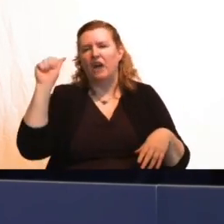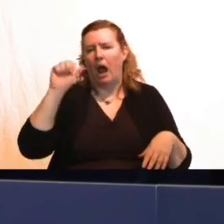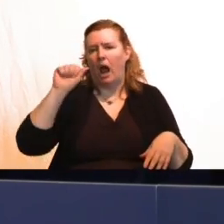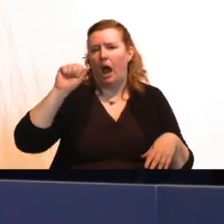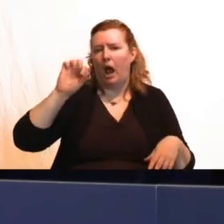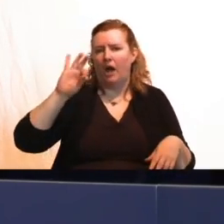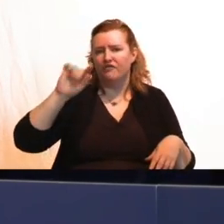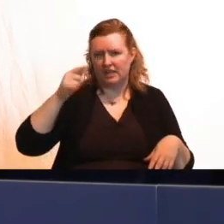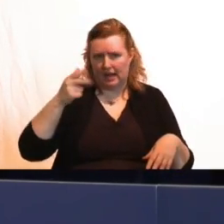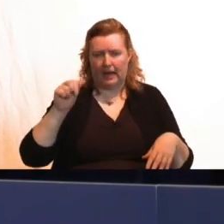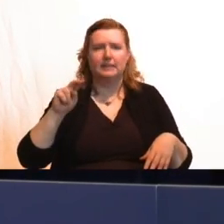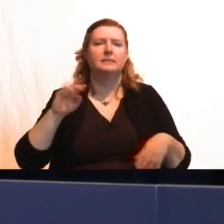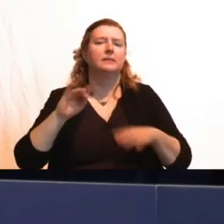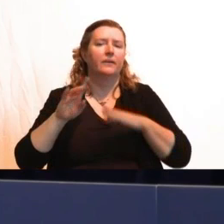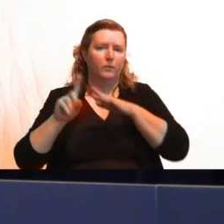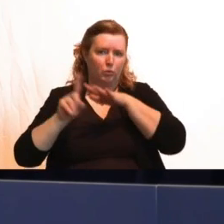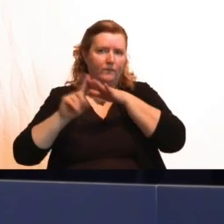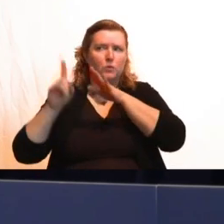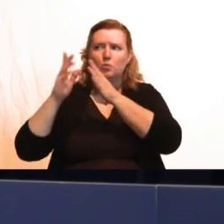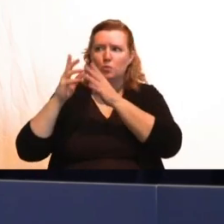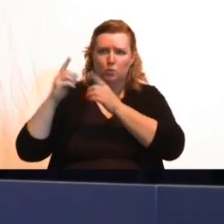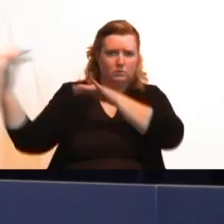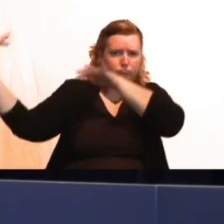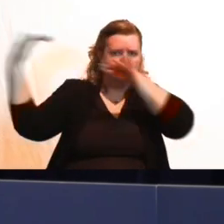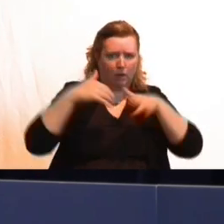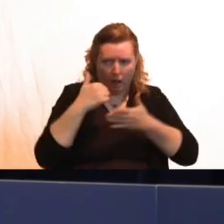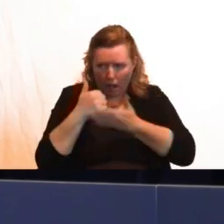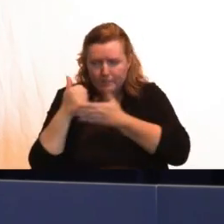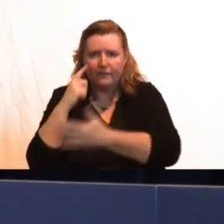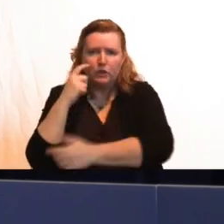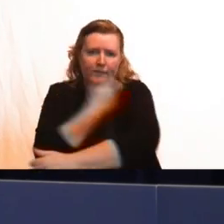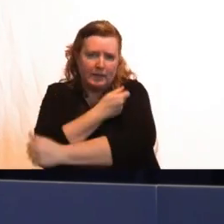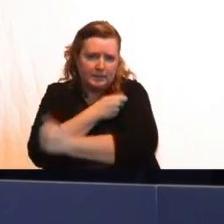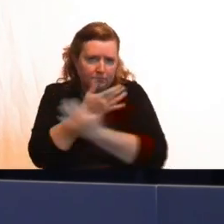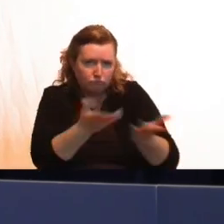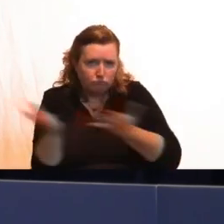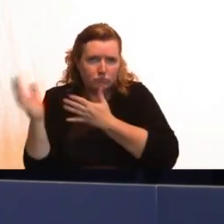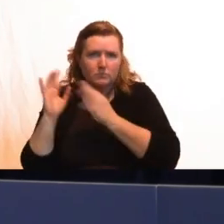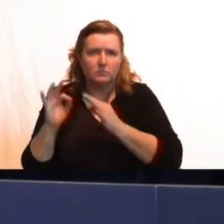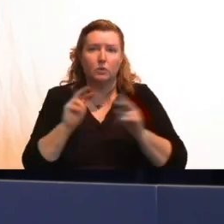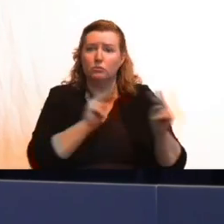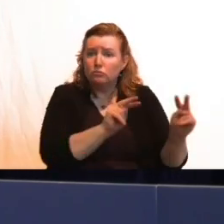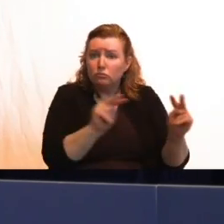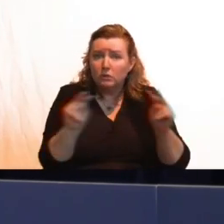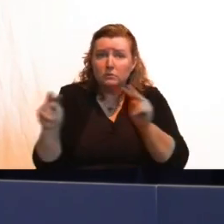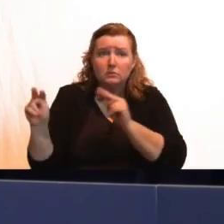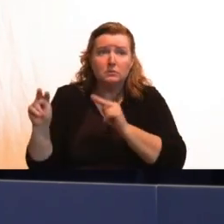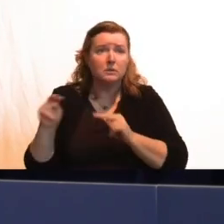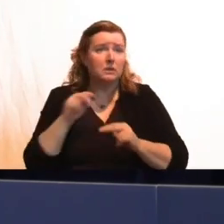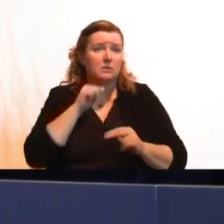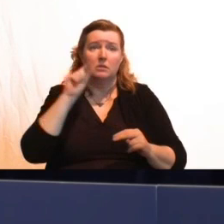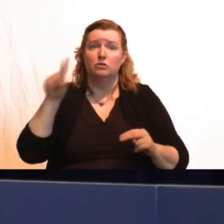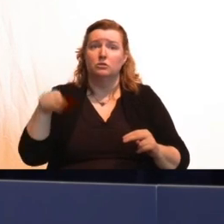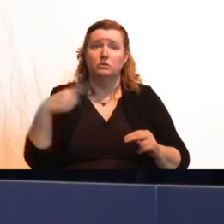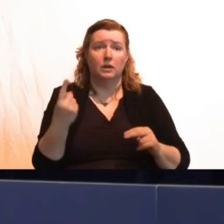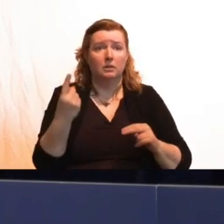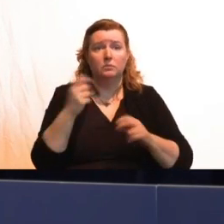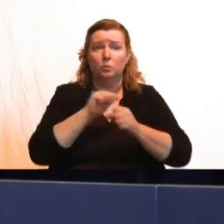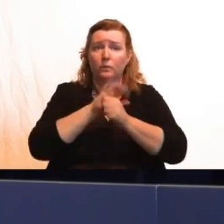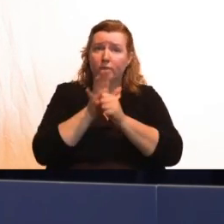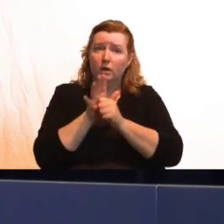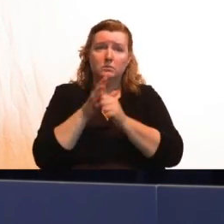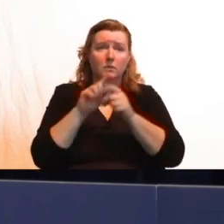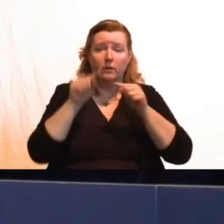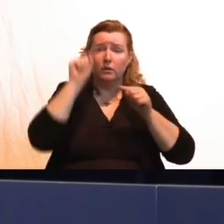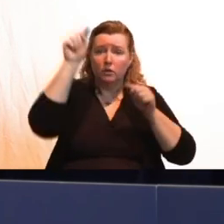watchful eye on other contagions nationally, statewide, and internationally. As the governor said 2 years ago